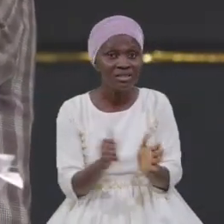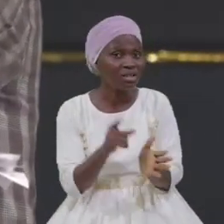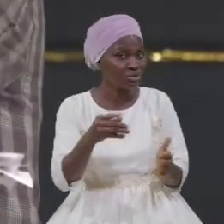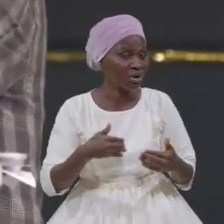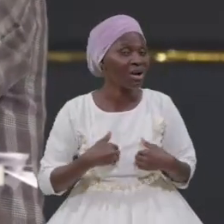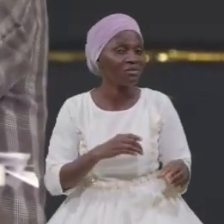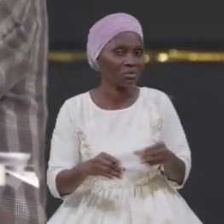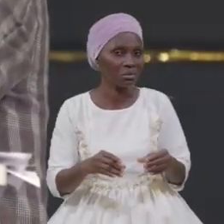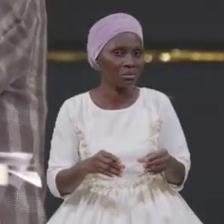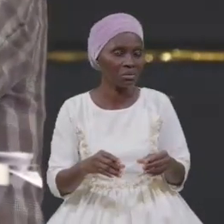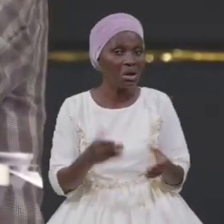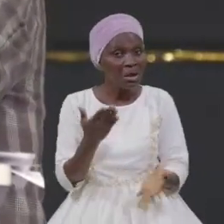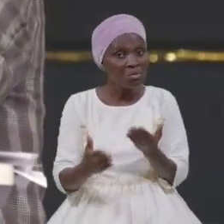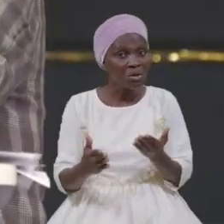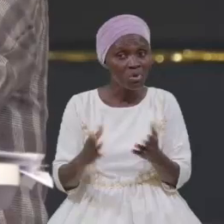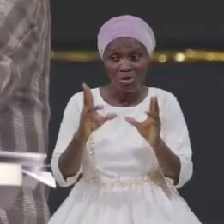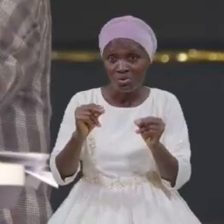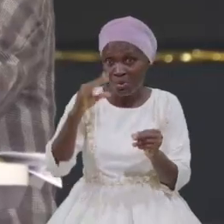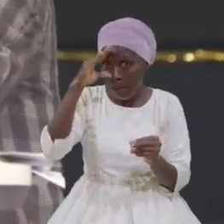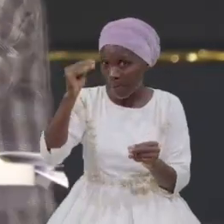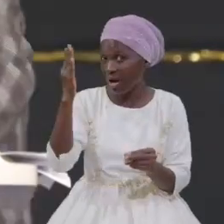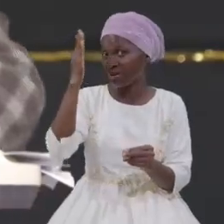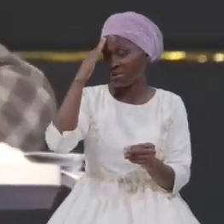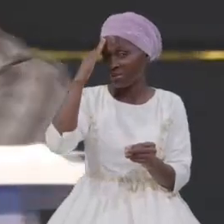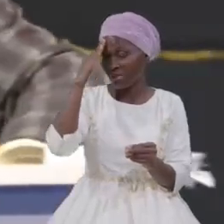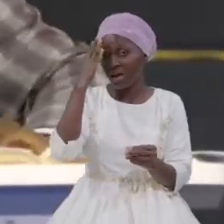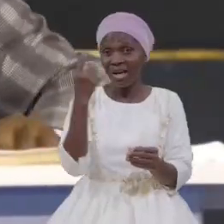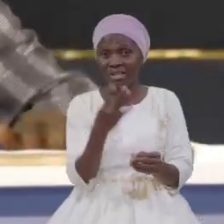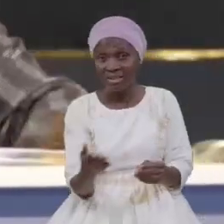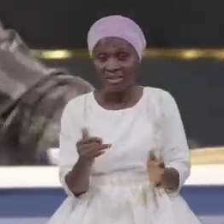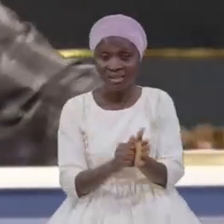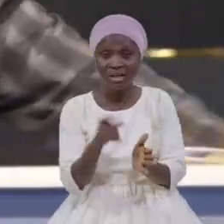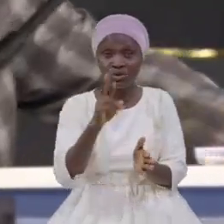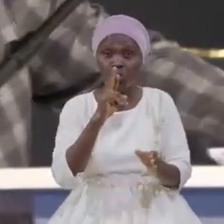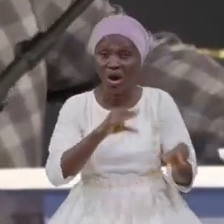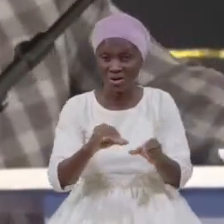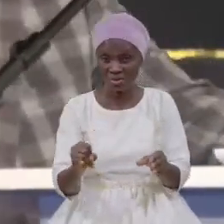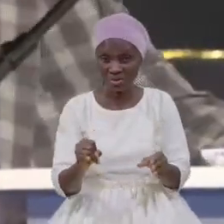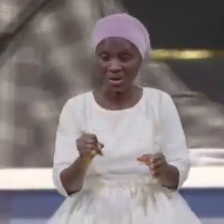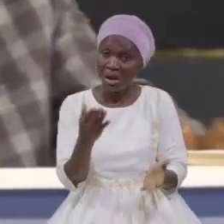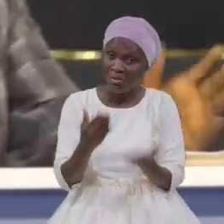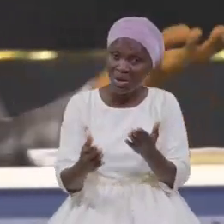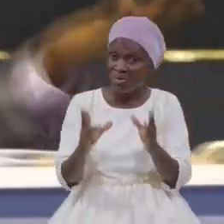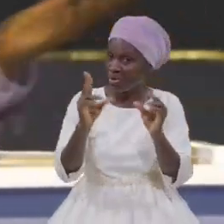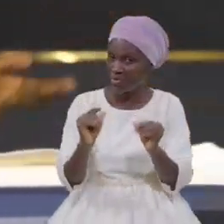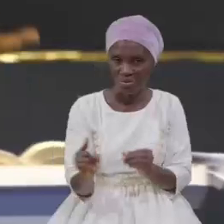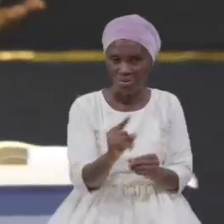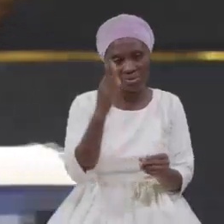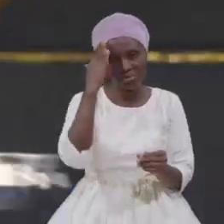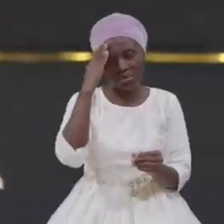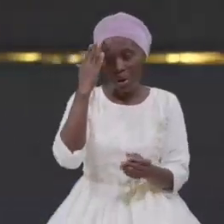man knows. The things you are doing that maybe nobody knows. Or maybe they know, but